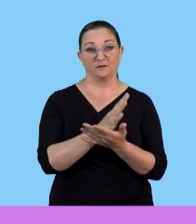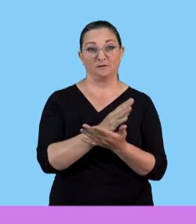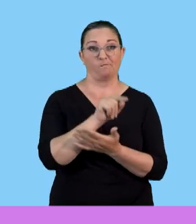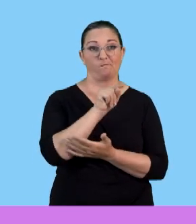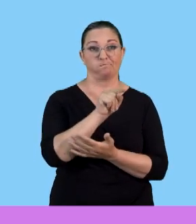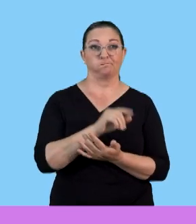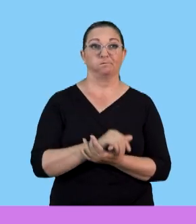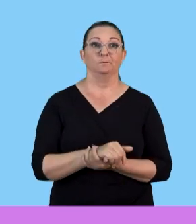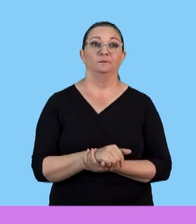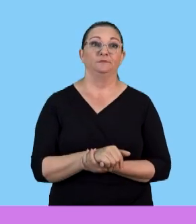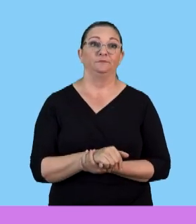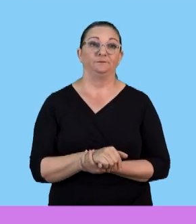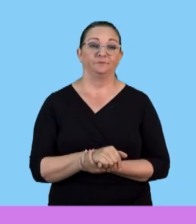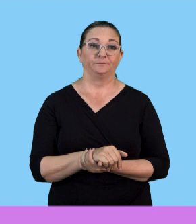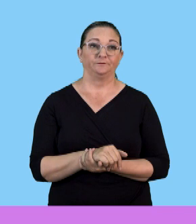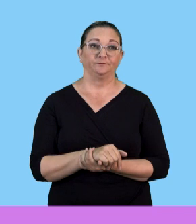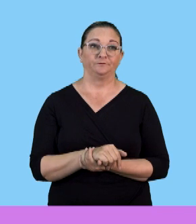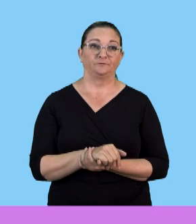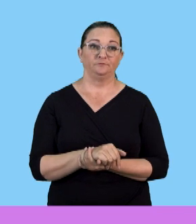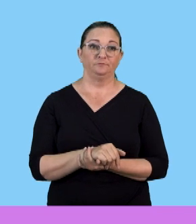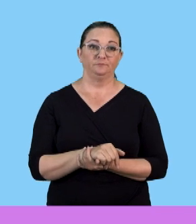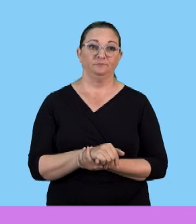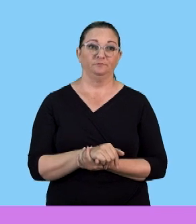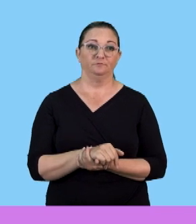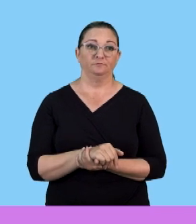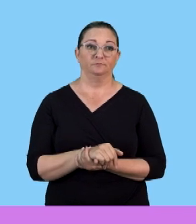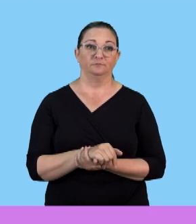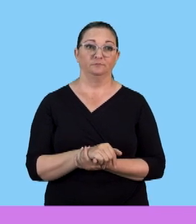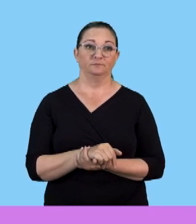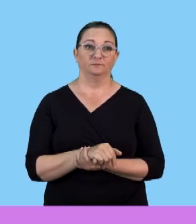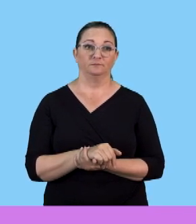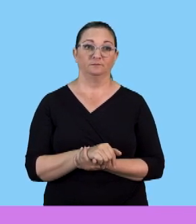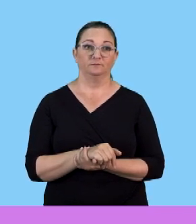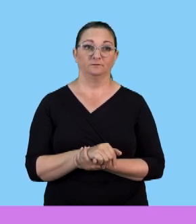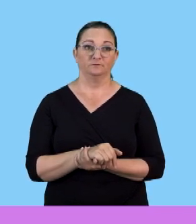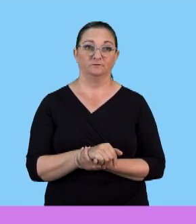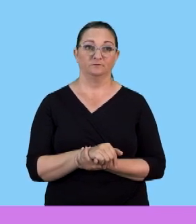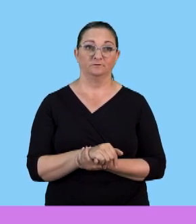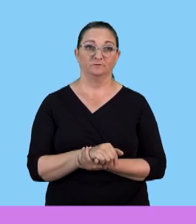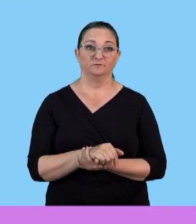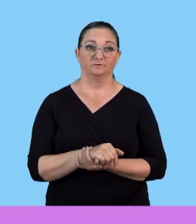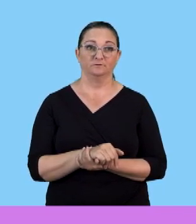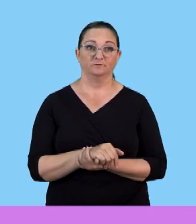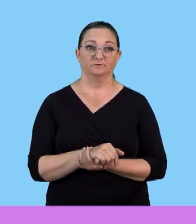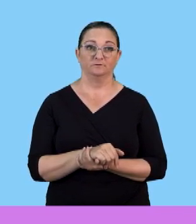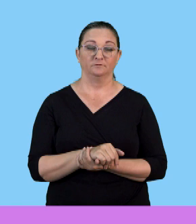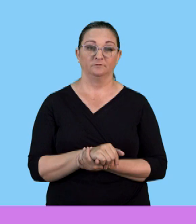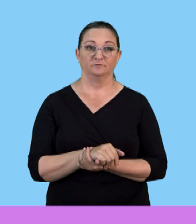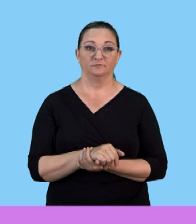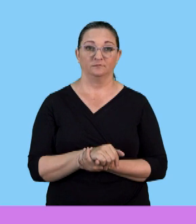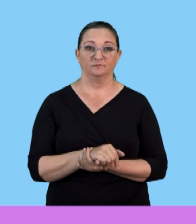here. We make a point and erase the half there of 30. So